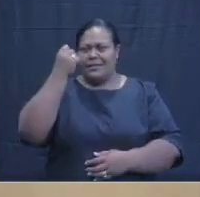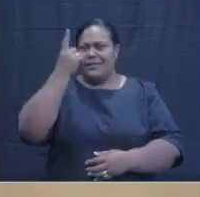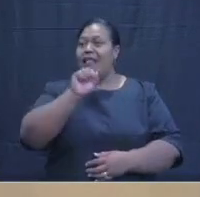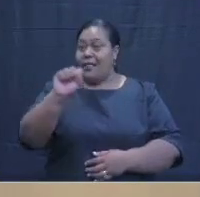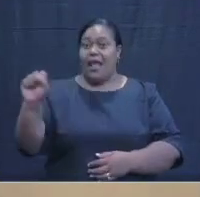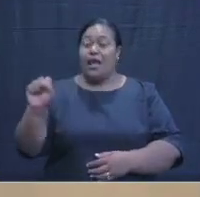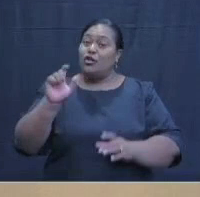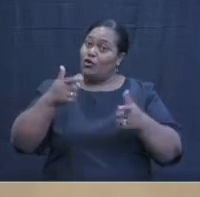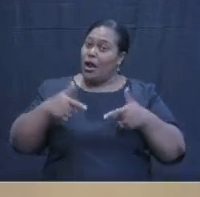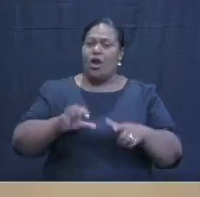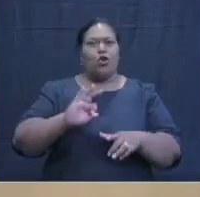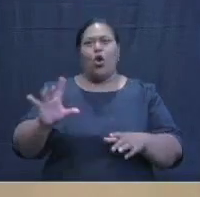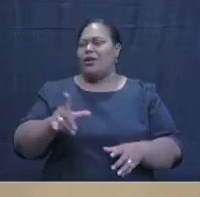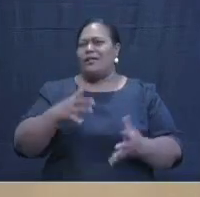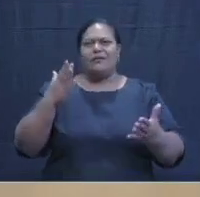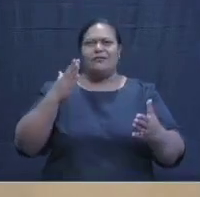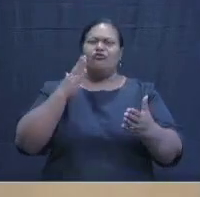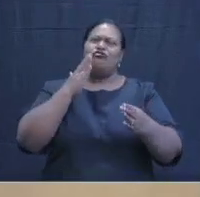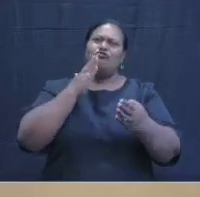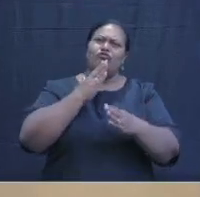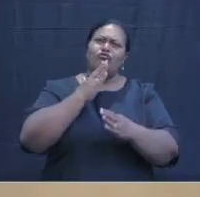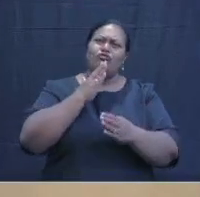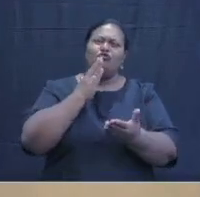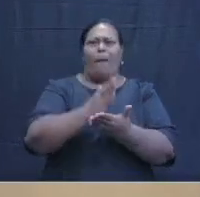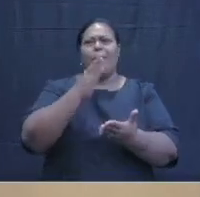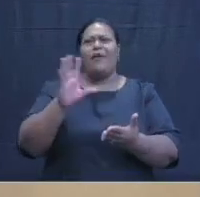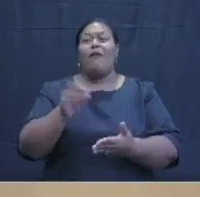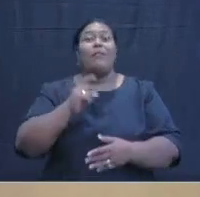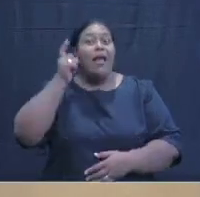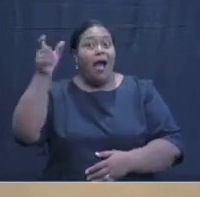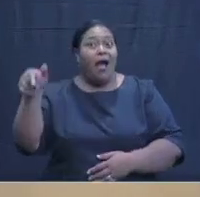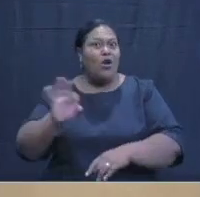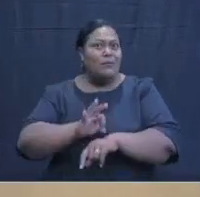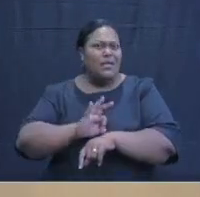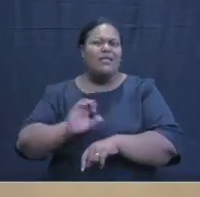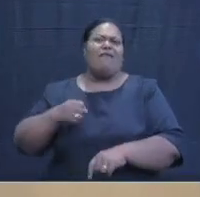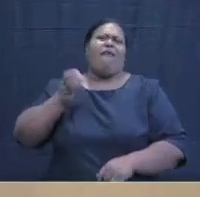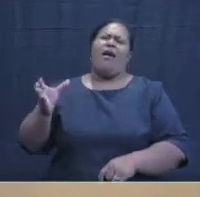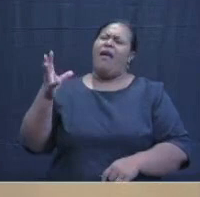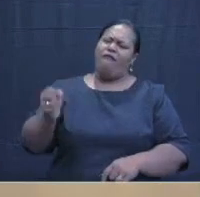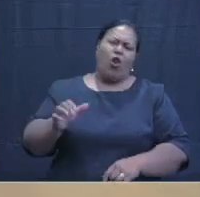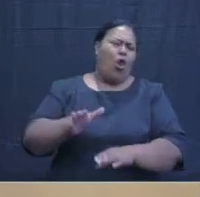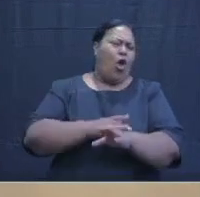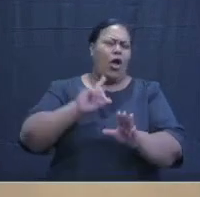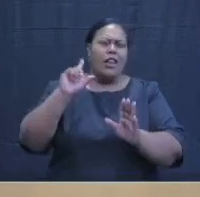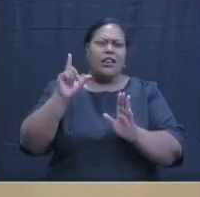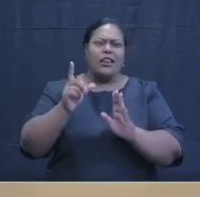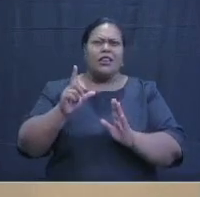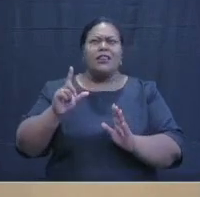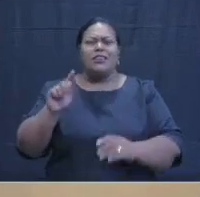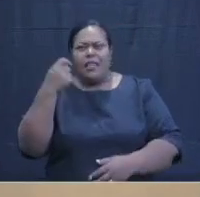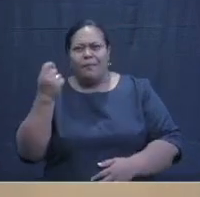end with treatment. Survivors often face long-term physical, emotional, and